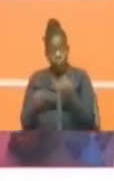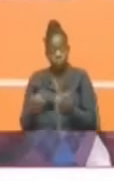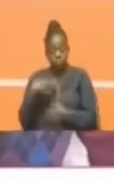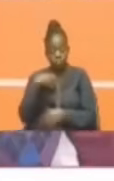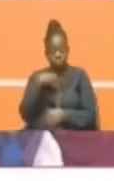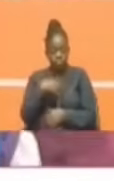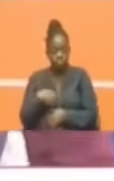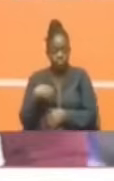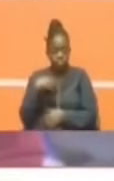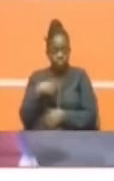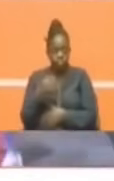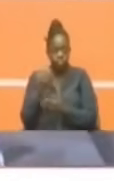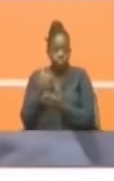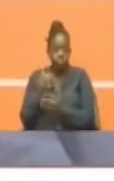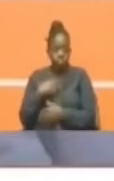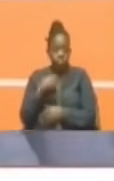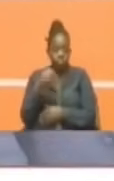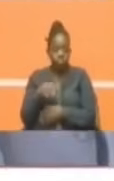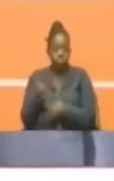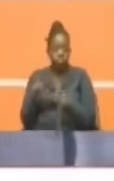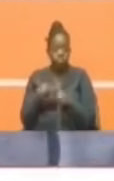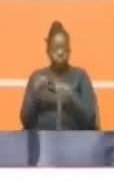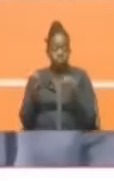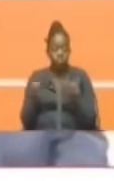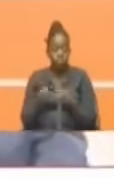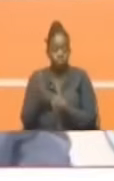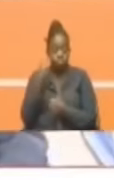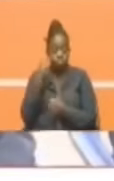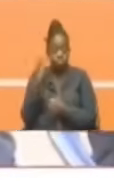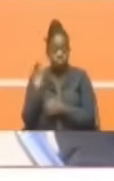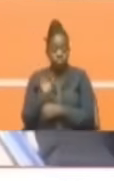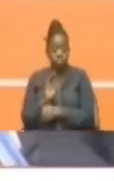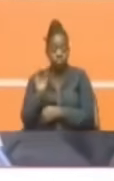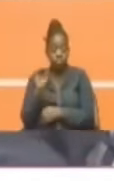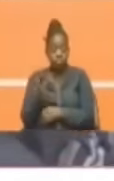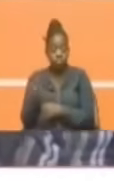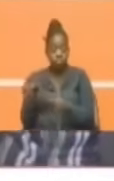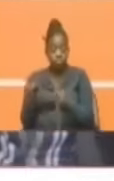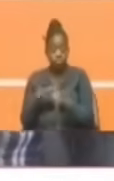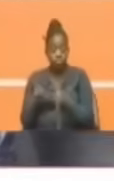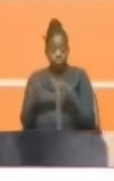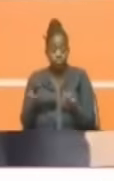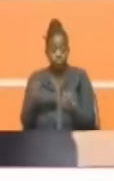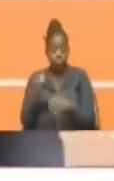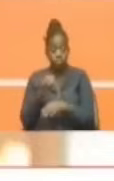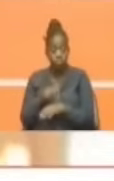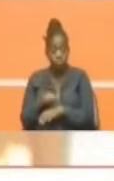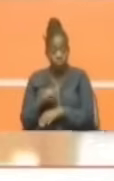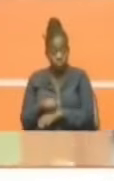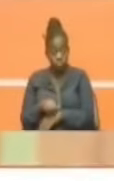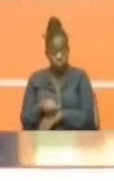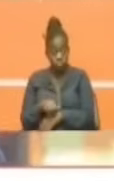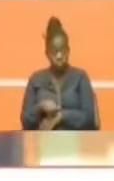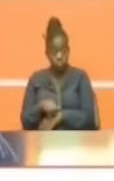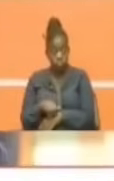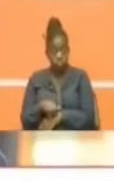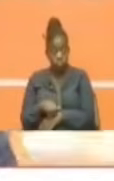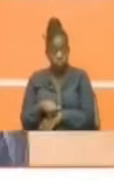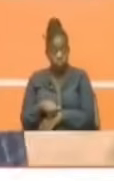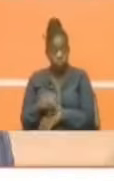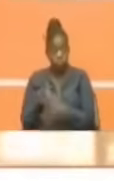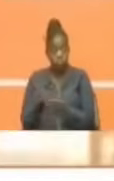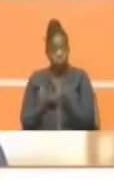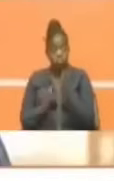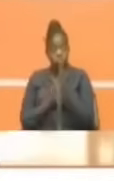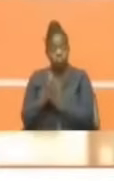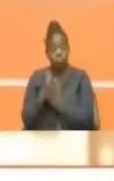akajegere olw'omugaga ono ne famire ye obutalabikako mu lukiiko ate nga babadde bayitiddwa kabwejungira